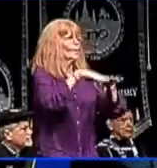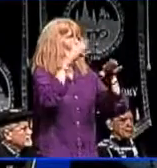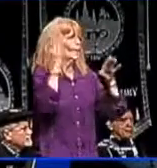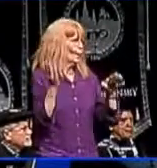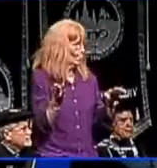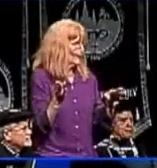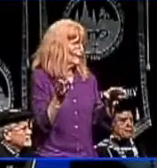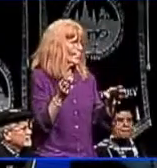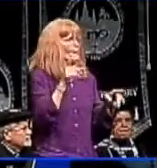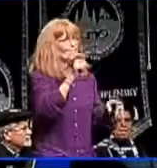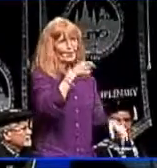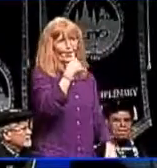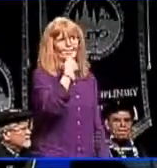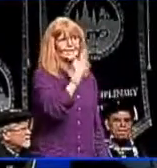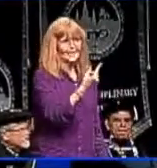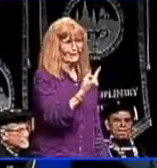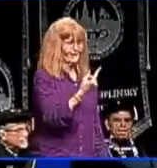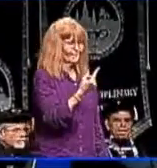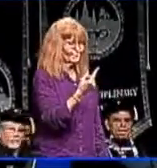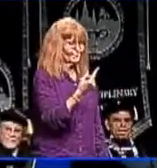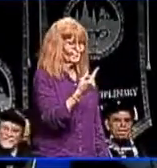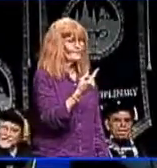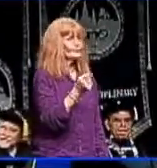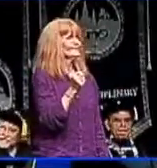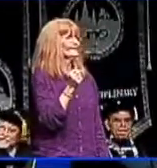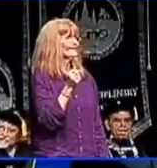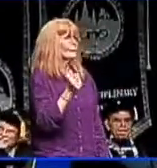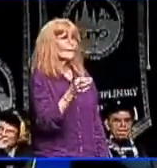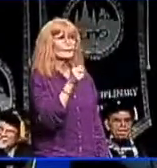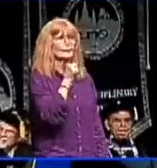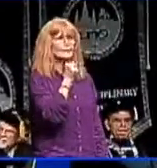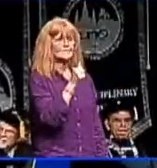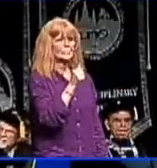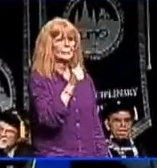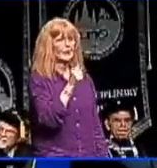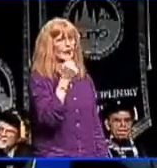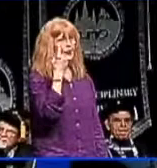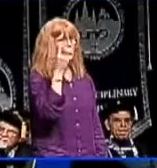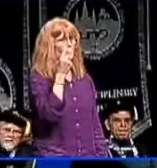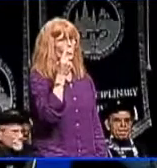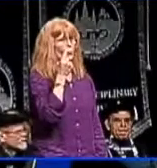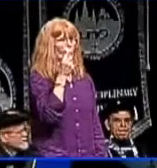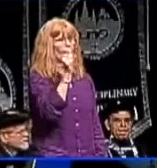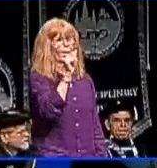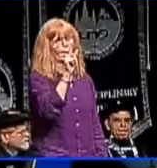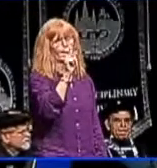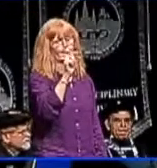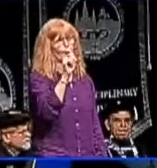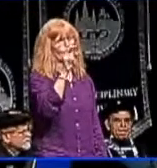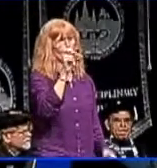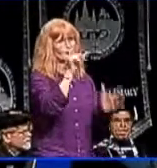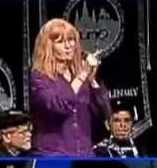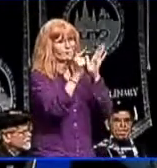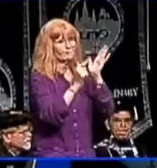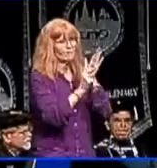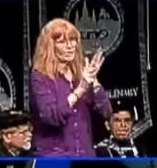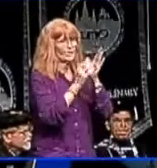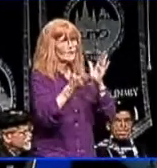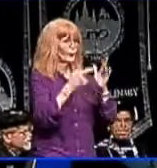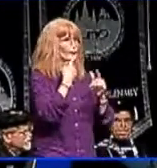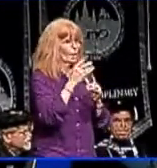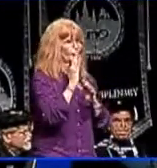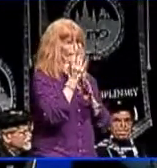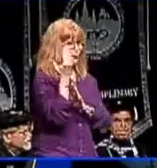I have to say that if it were not for Attorney A.P. Tourois, mentioned by your